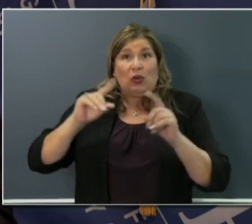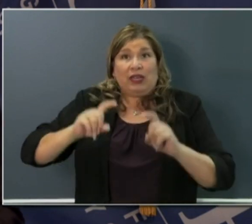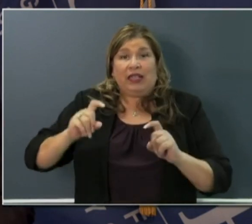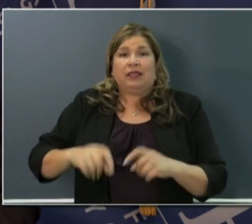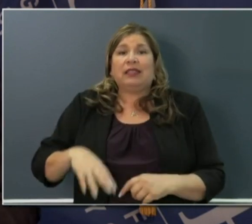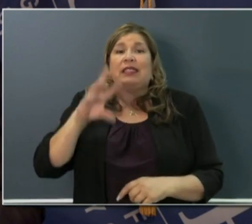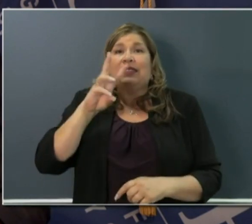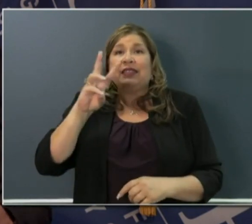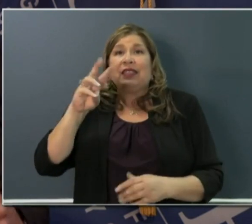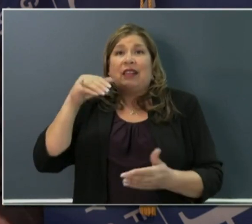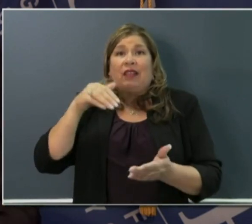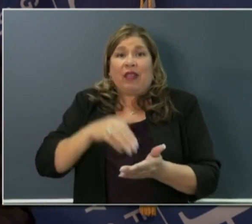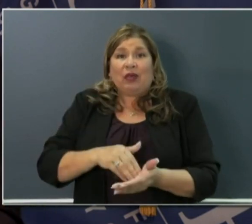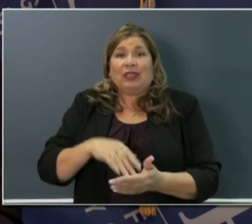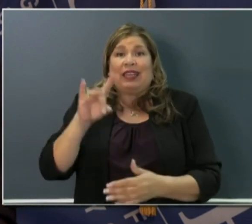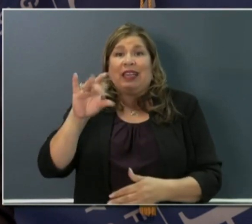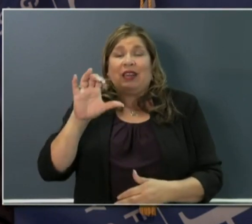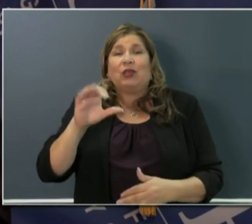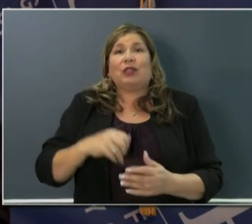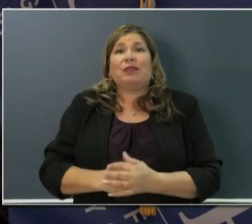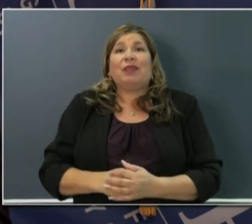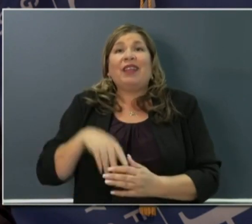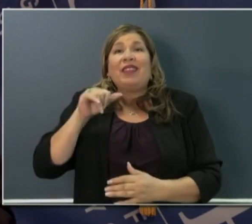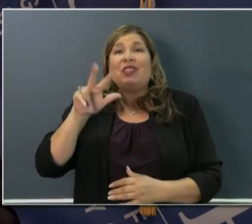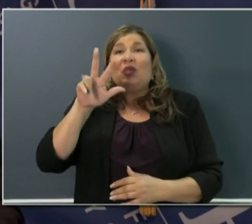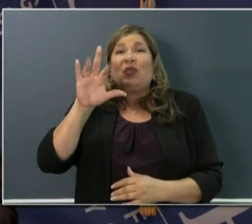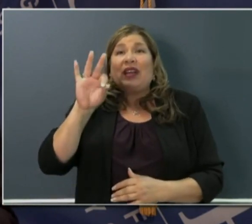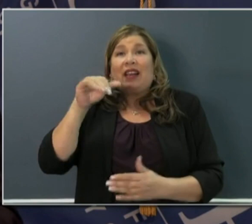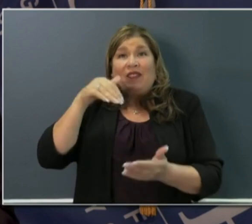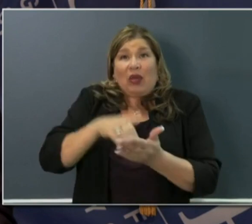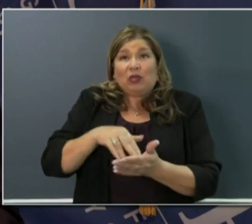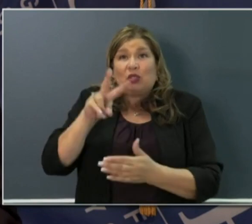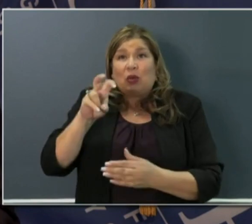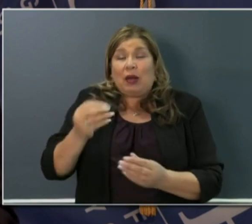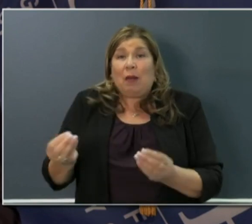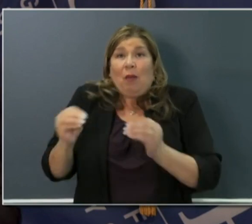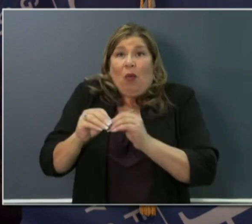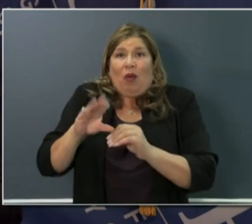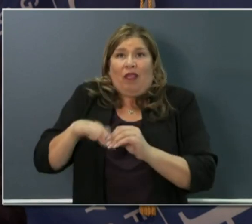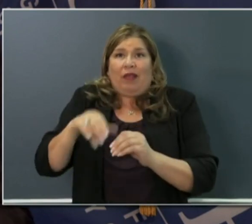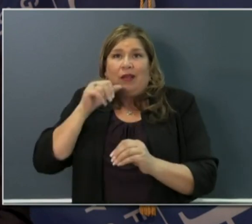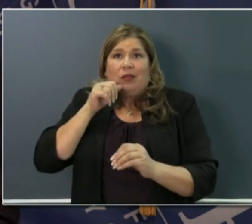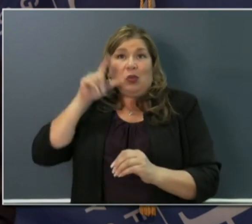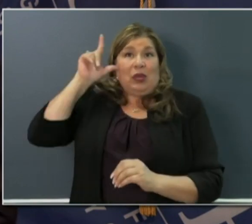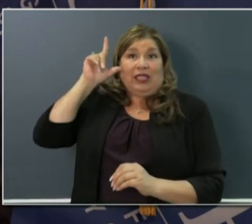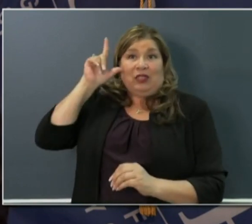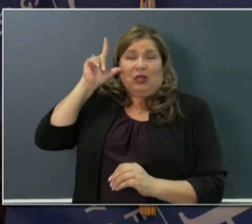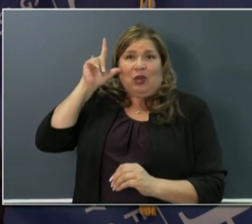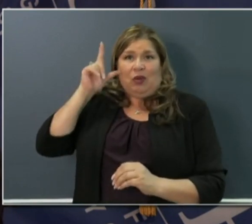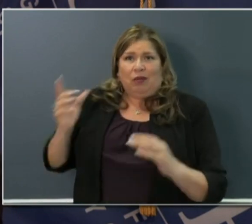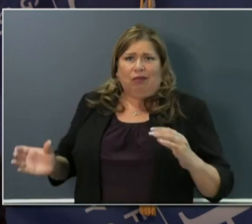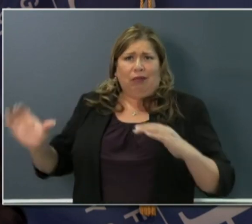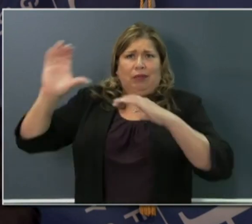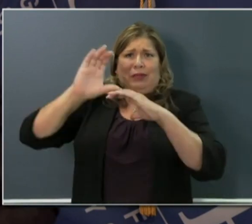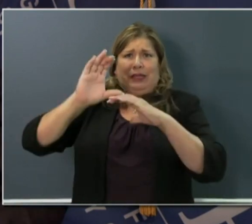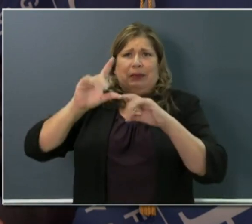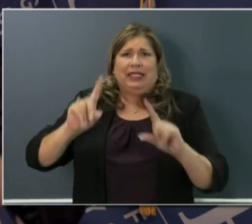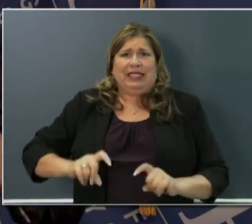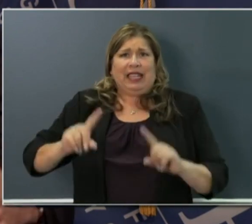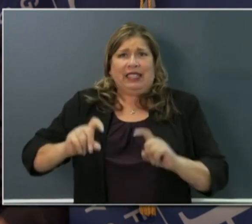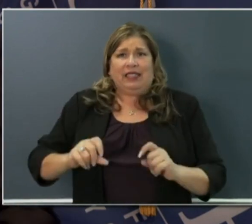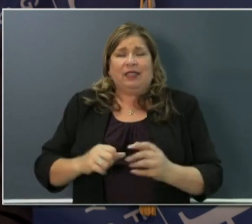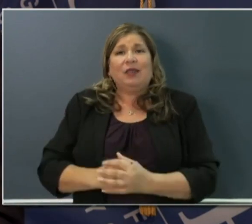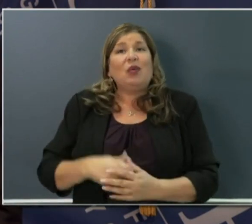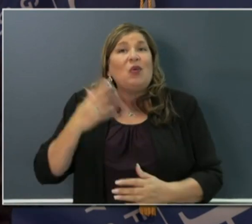66,800. It's 39,200 more than we had identified the previous day for a number of reasons. Kaiser